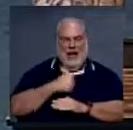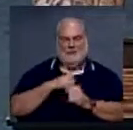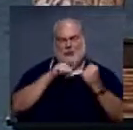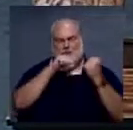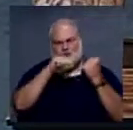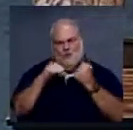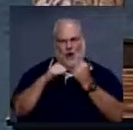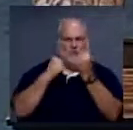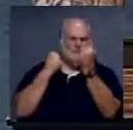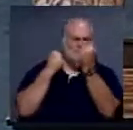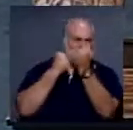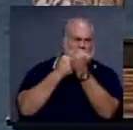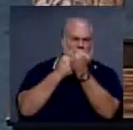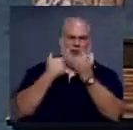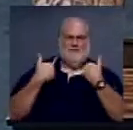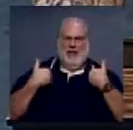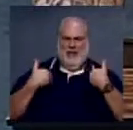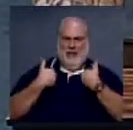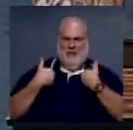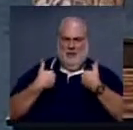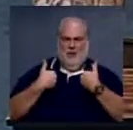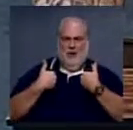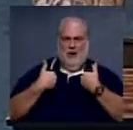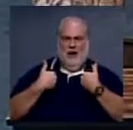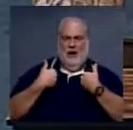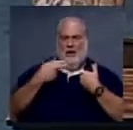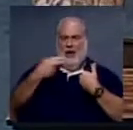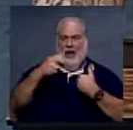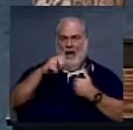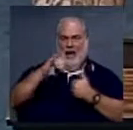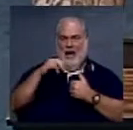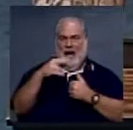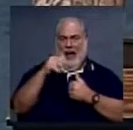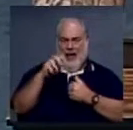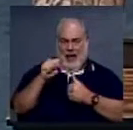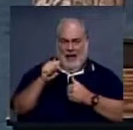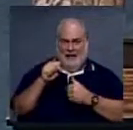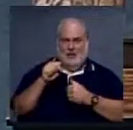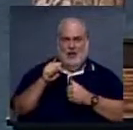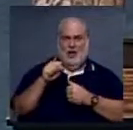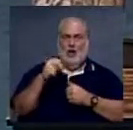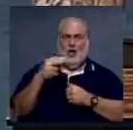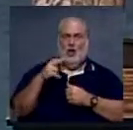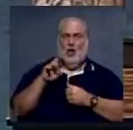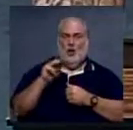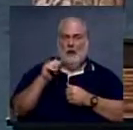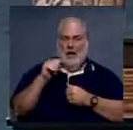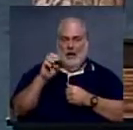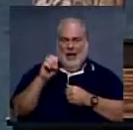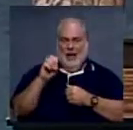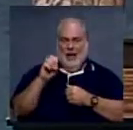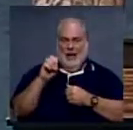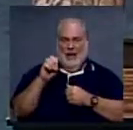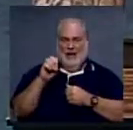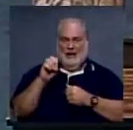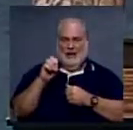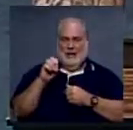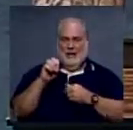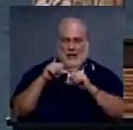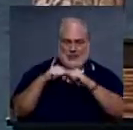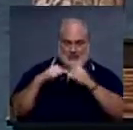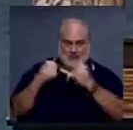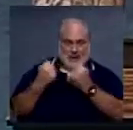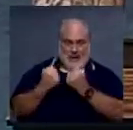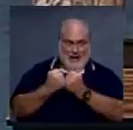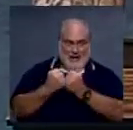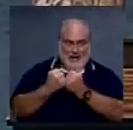advocate. I was one of the founders of the Heights, the Humane Society. Sammy, would you push that microphone just, there we go. I was Thank one you. of the founders of the Humane